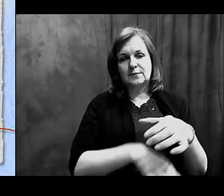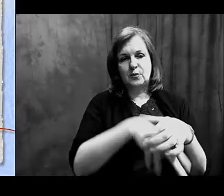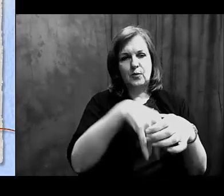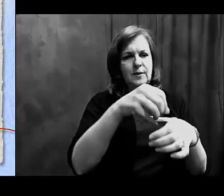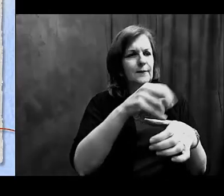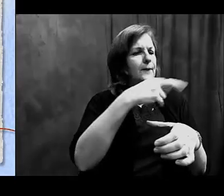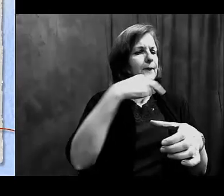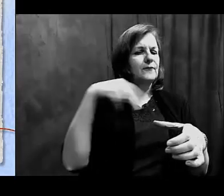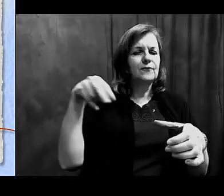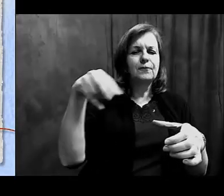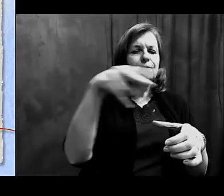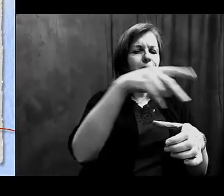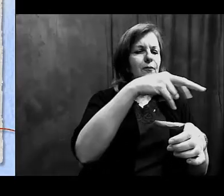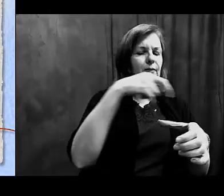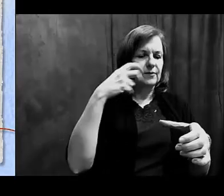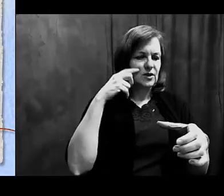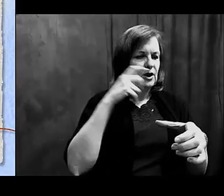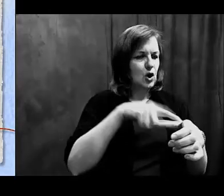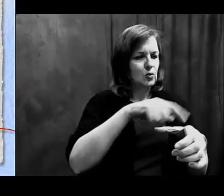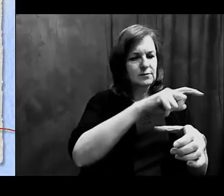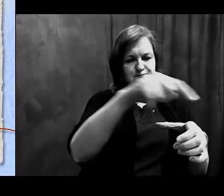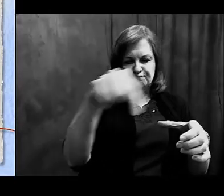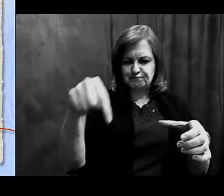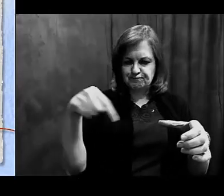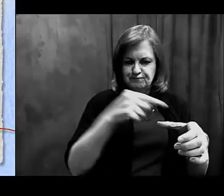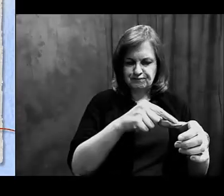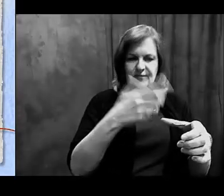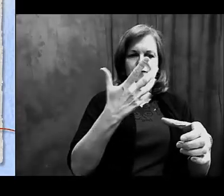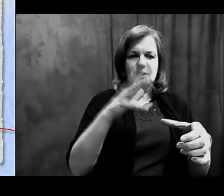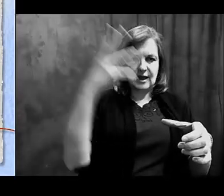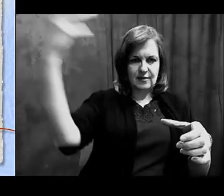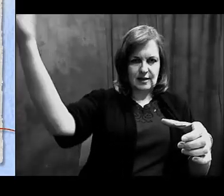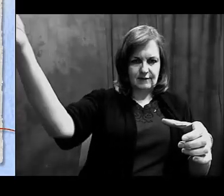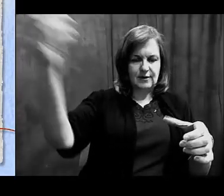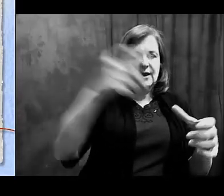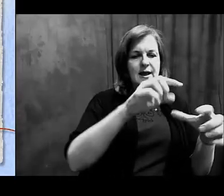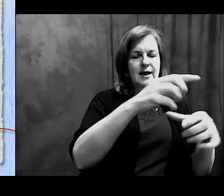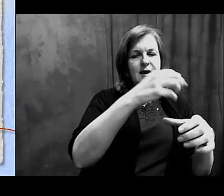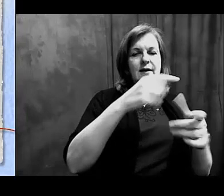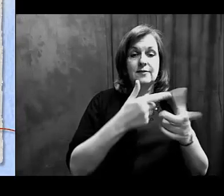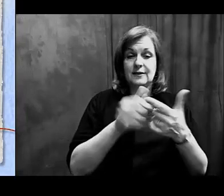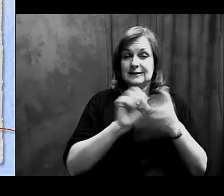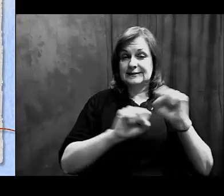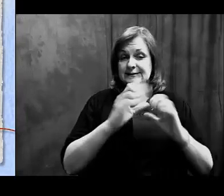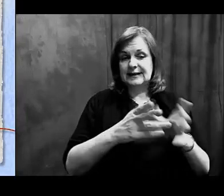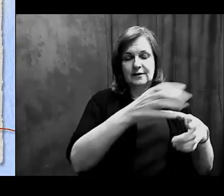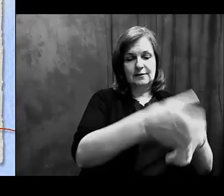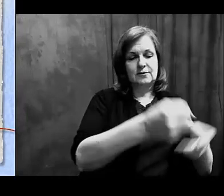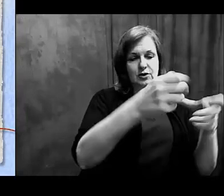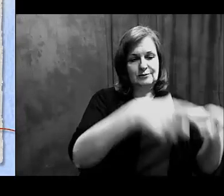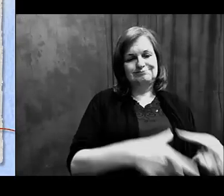or wasp here left the nest, they moved those over to the other